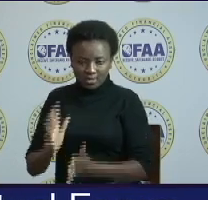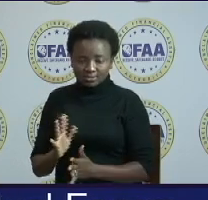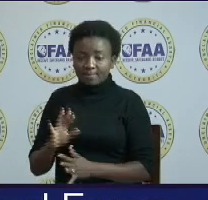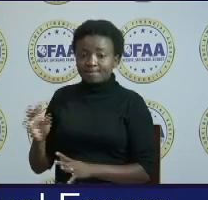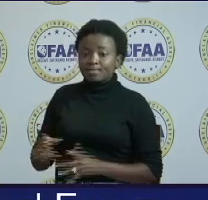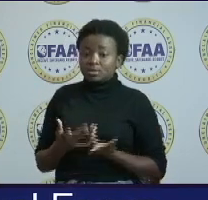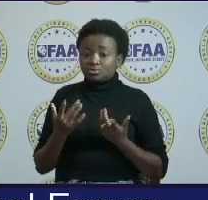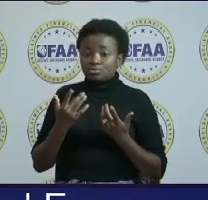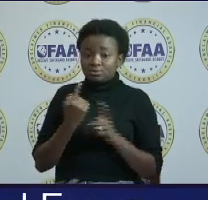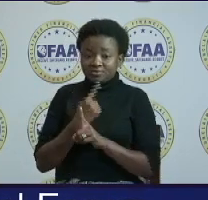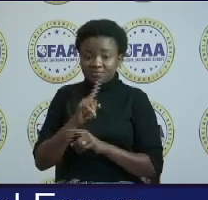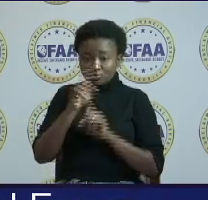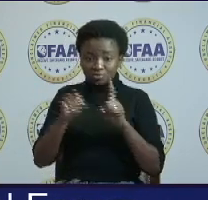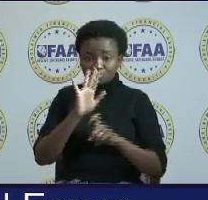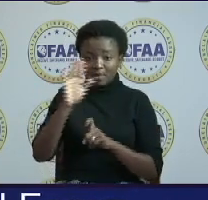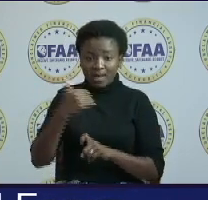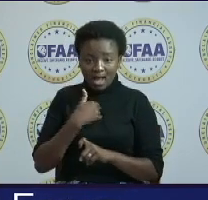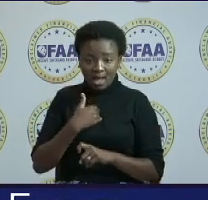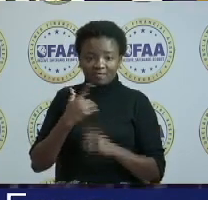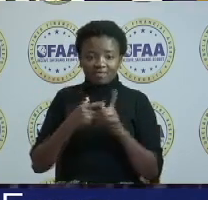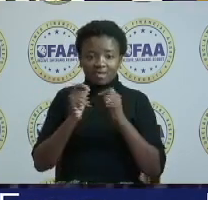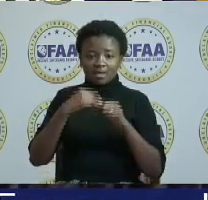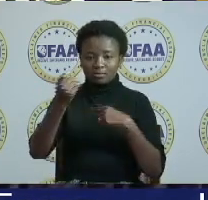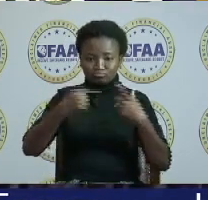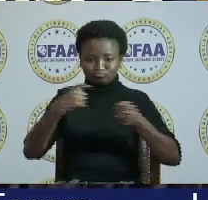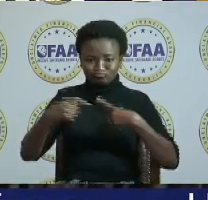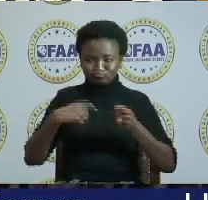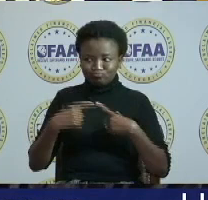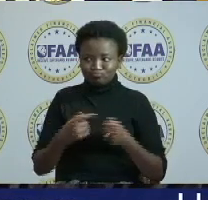some more questions here.